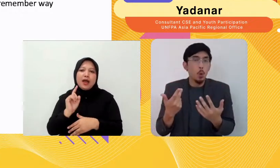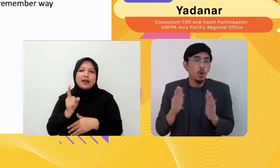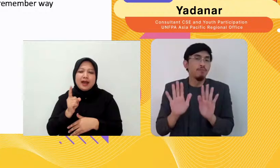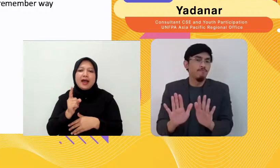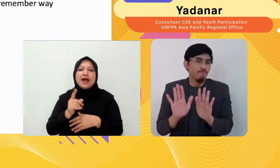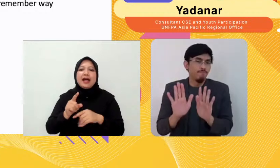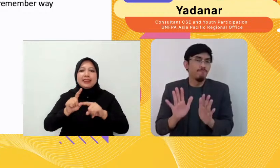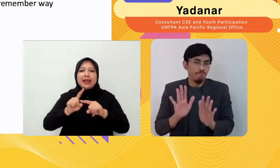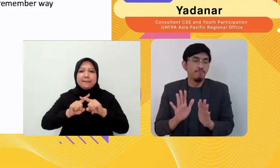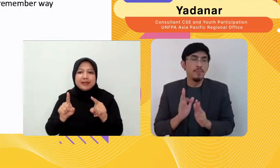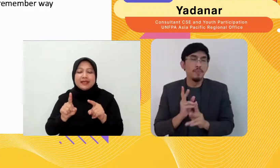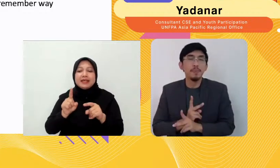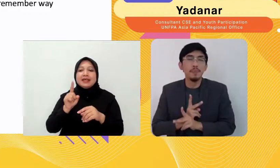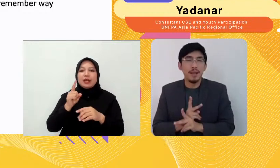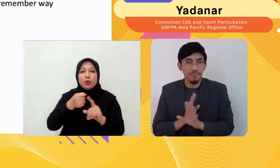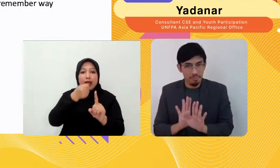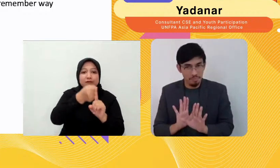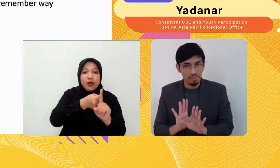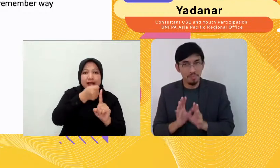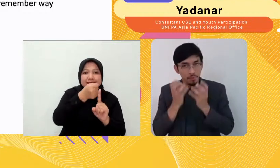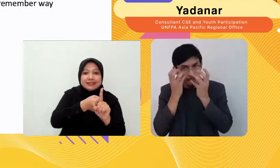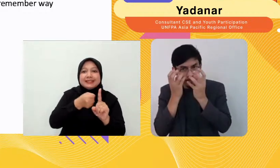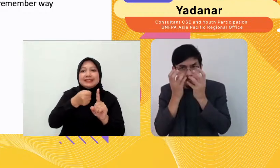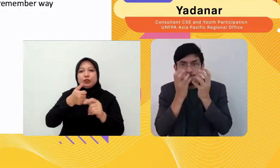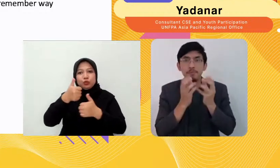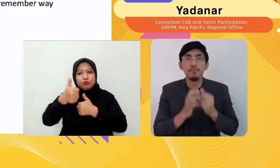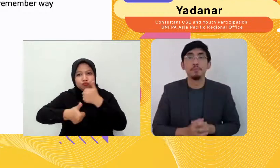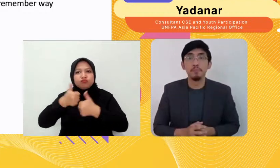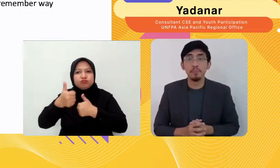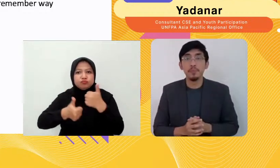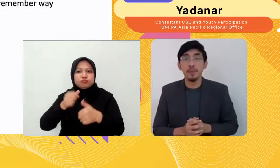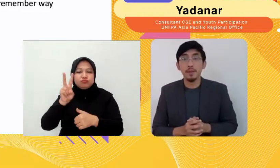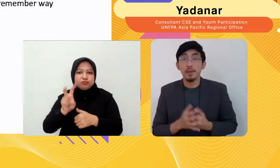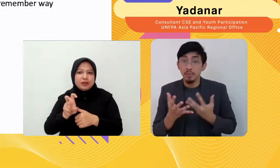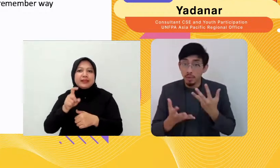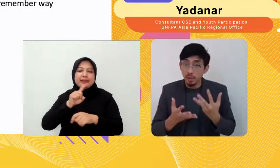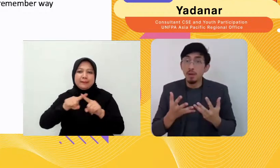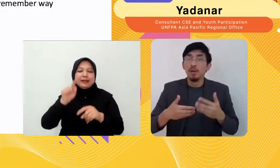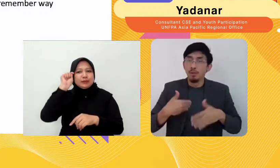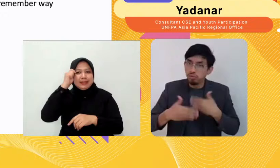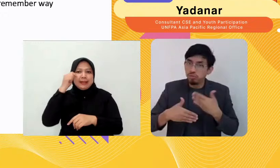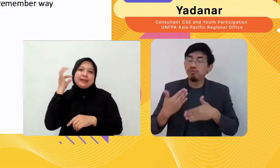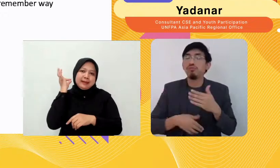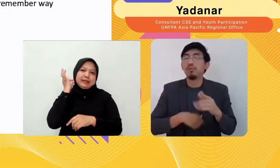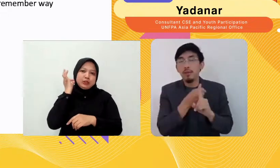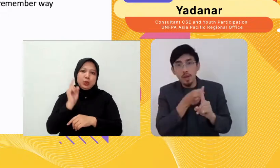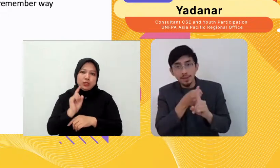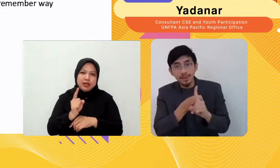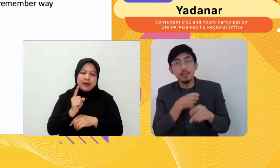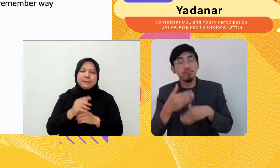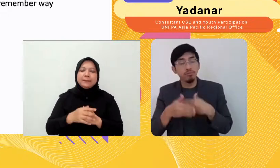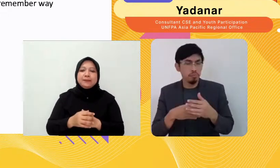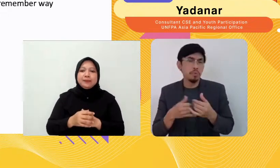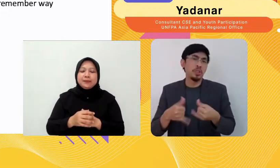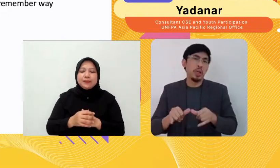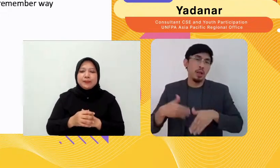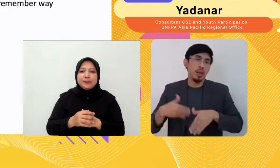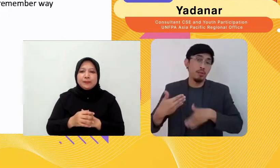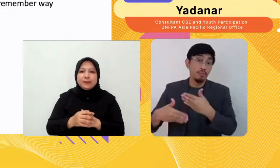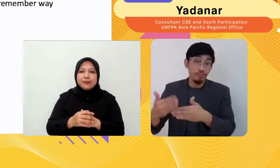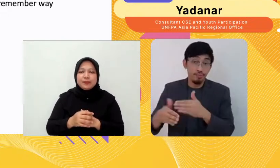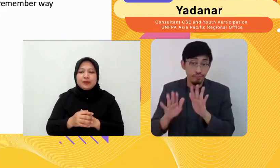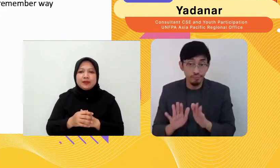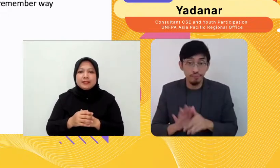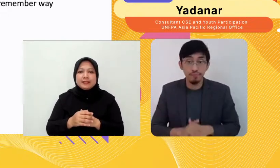and advocacy messages for the young people to follow. And then the another one